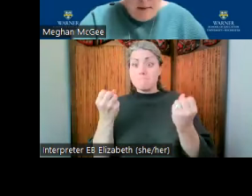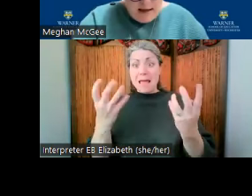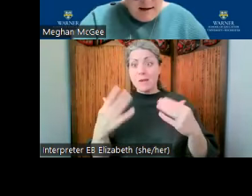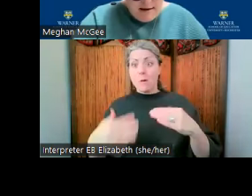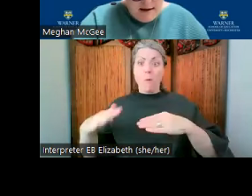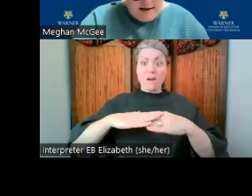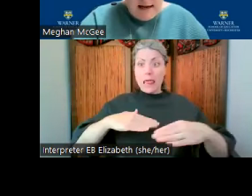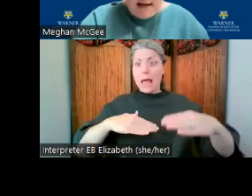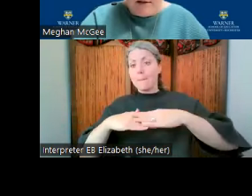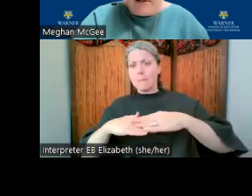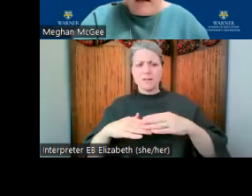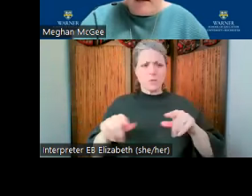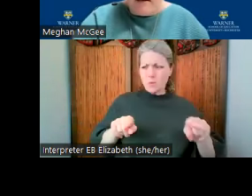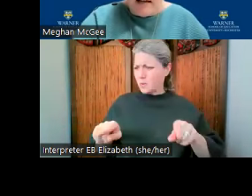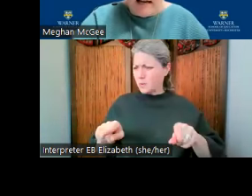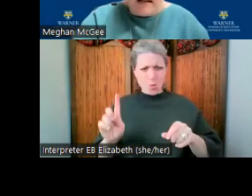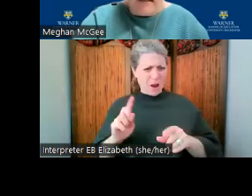that make